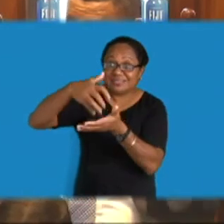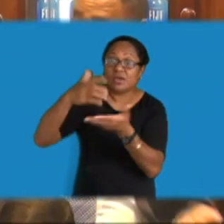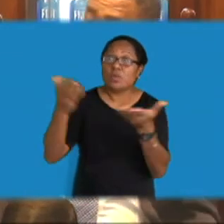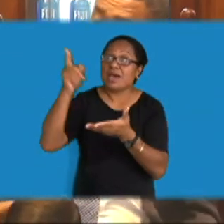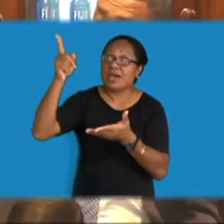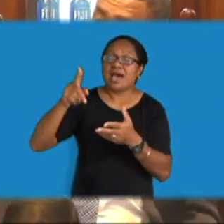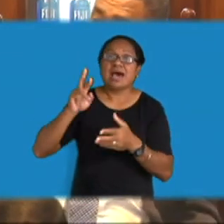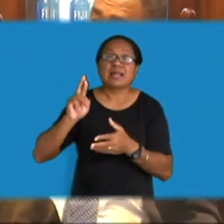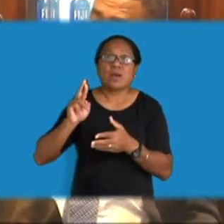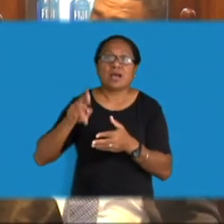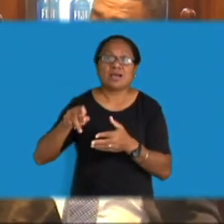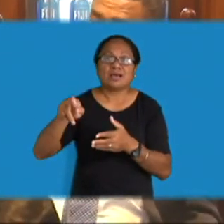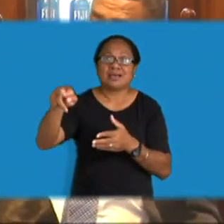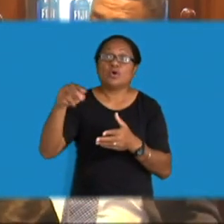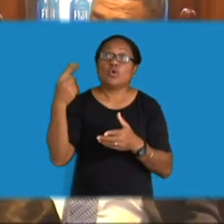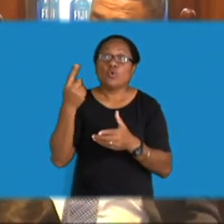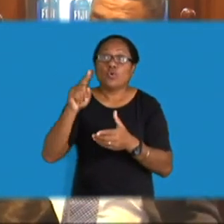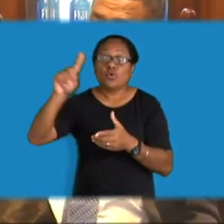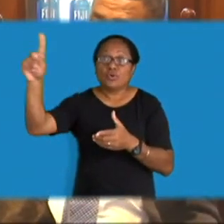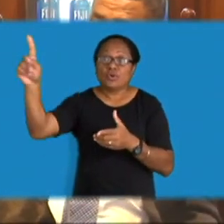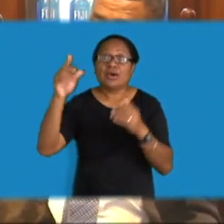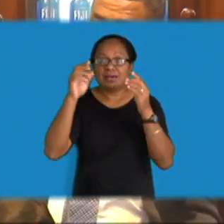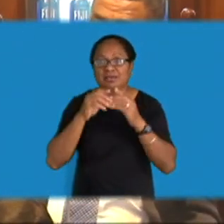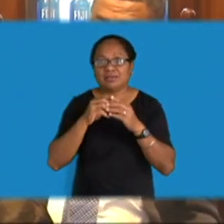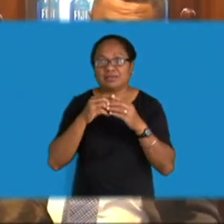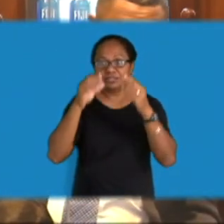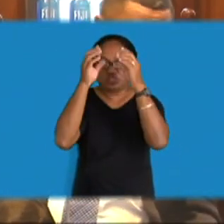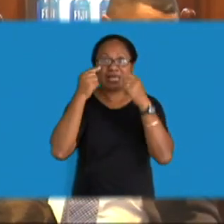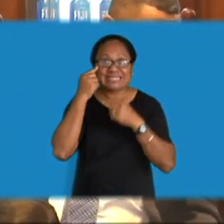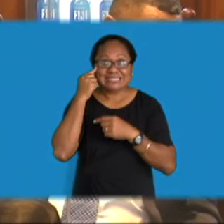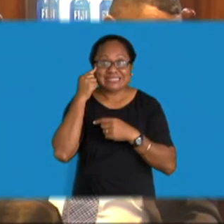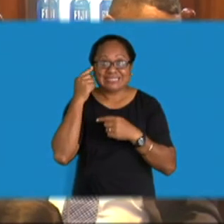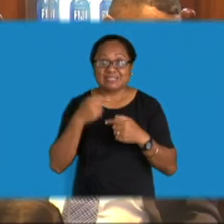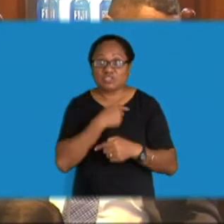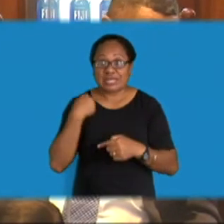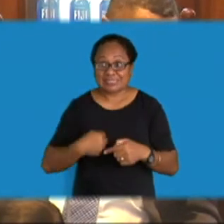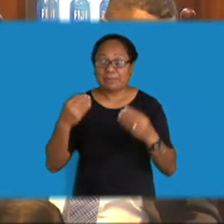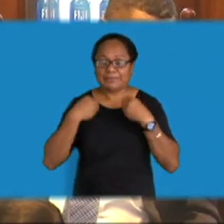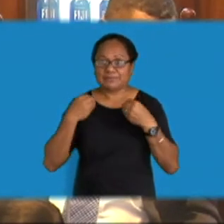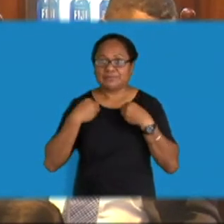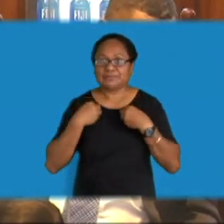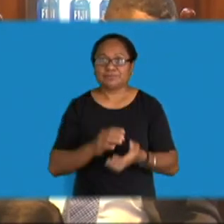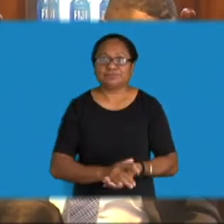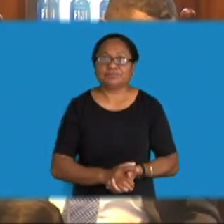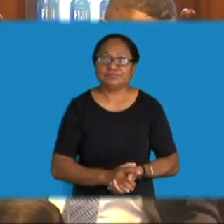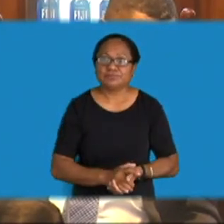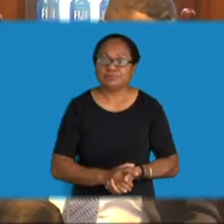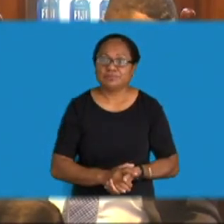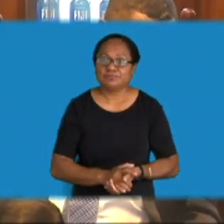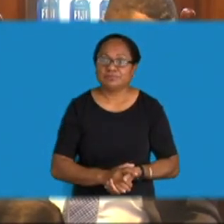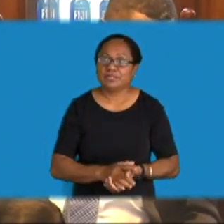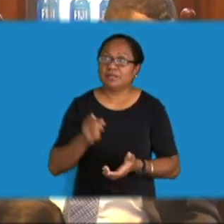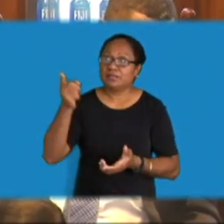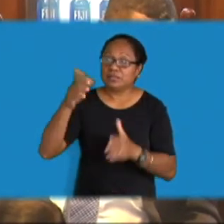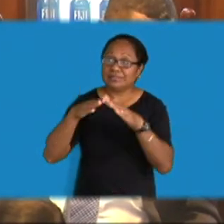Chinese company operating their business in Tonga. There have been suggestions that following TC Winston in the Tier 4, the slow receding of